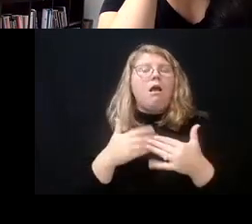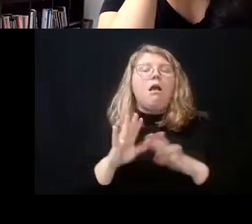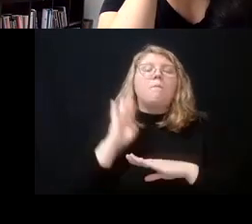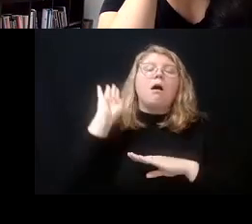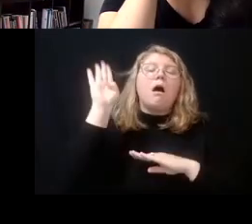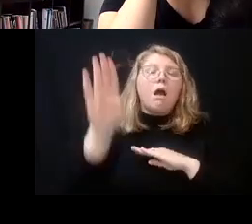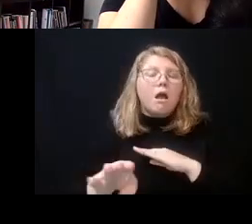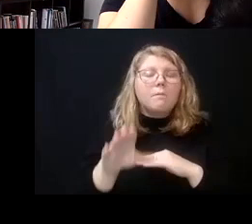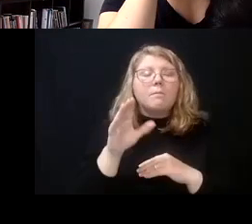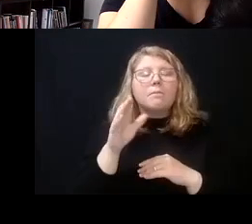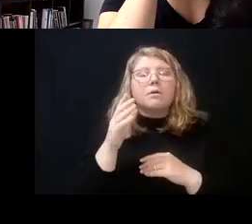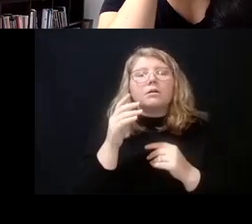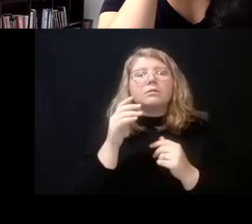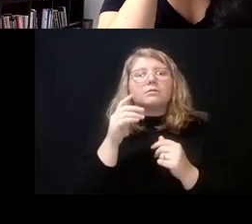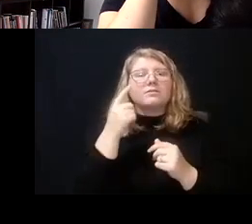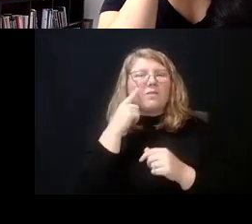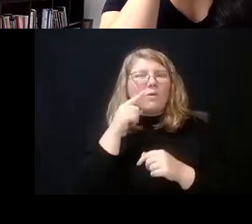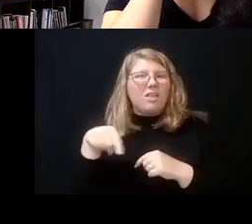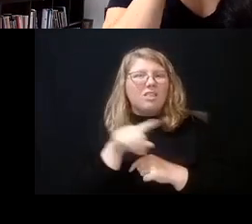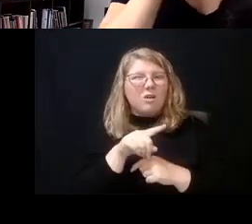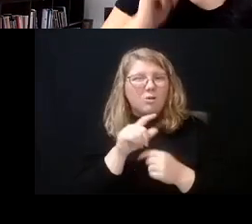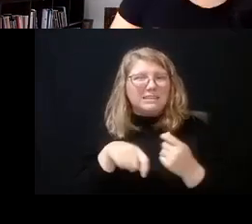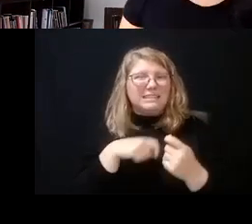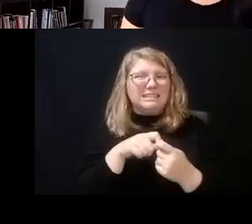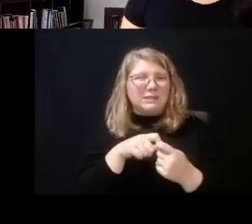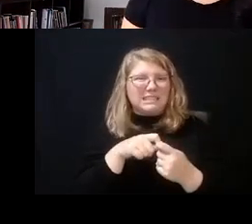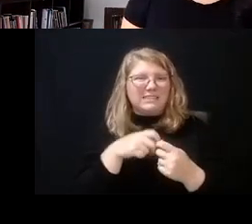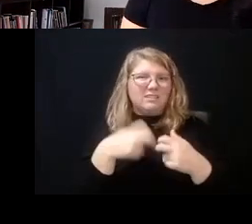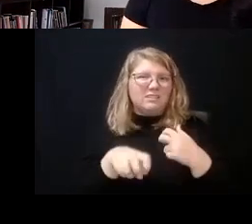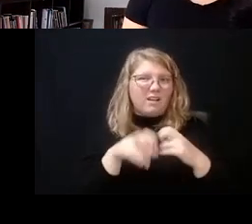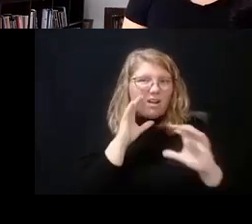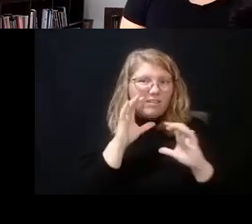difficult board conversations, how did you kind of initiate it?